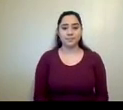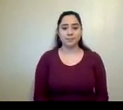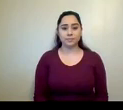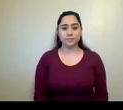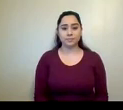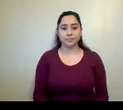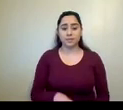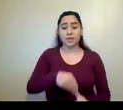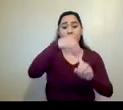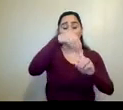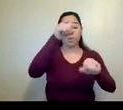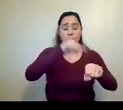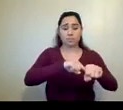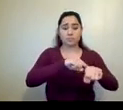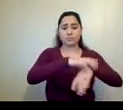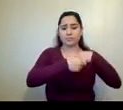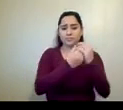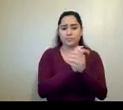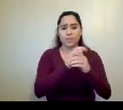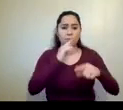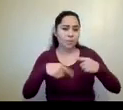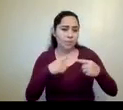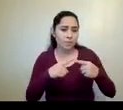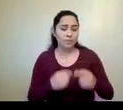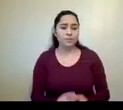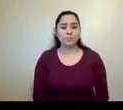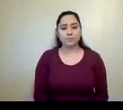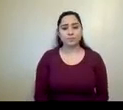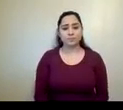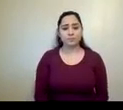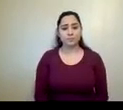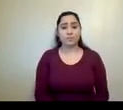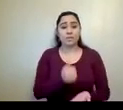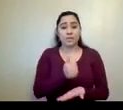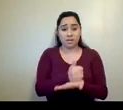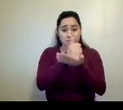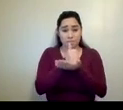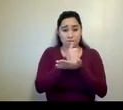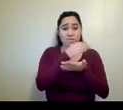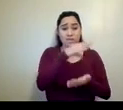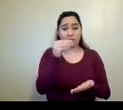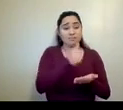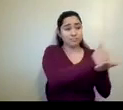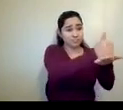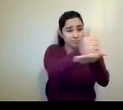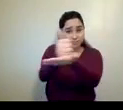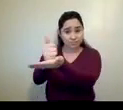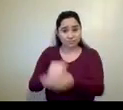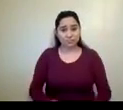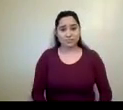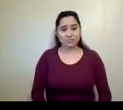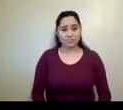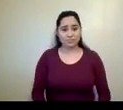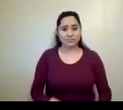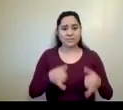So, key times to wash your hands. You can help yourself and your loved ones to stay healthy by washing